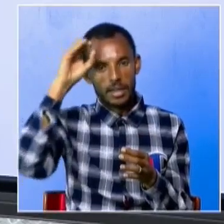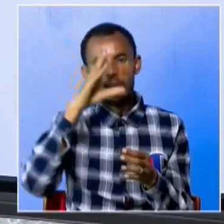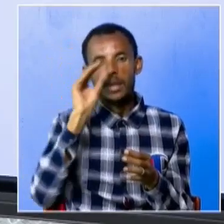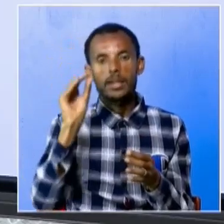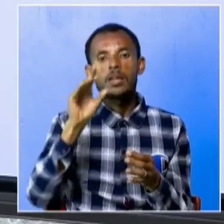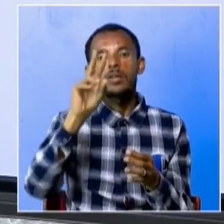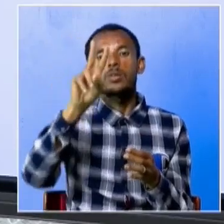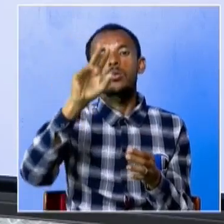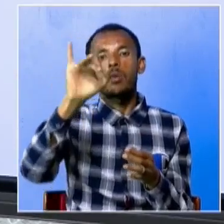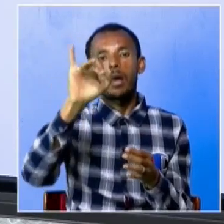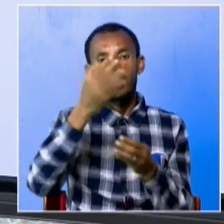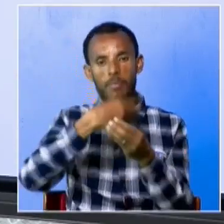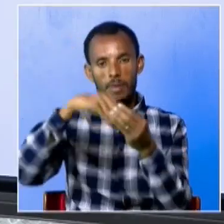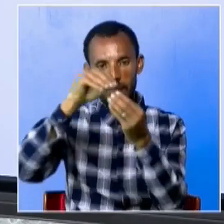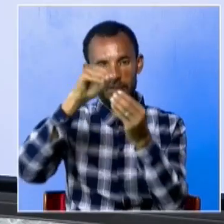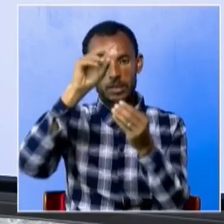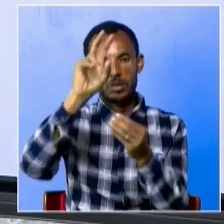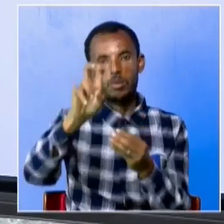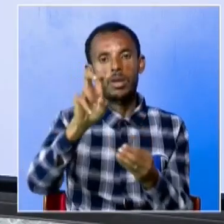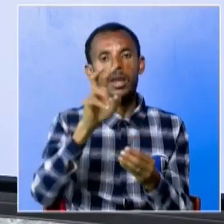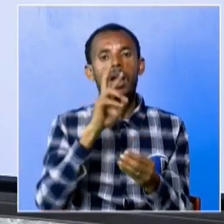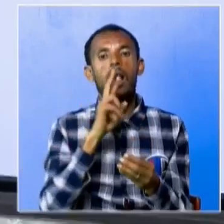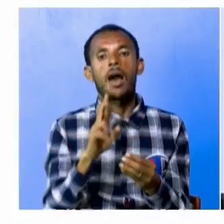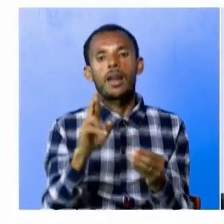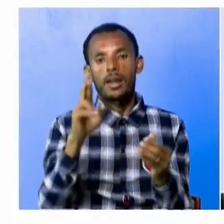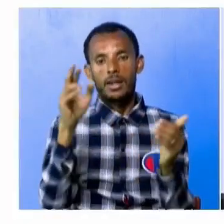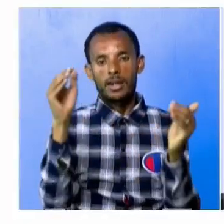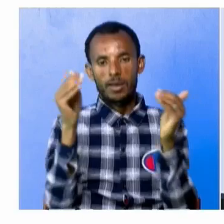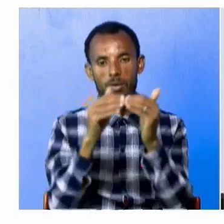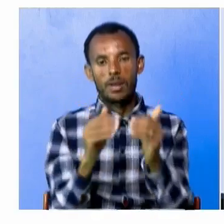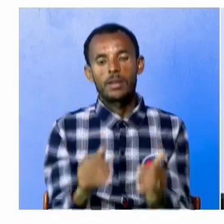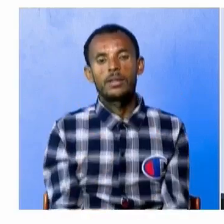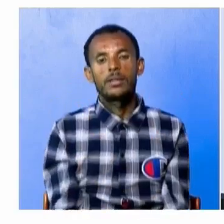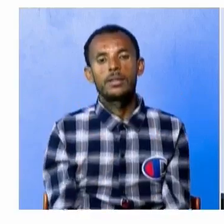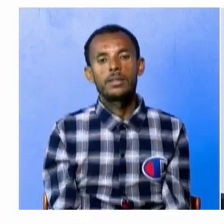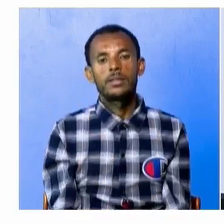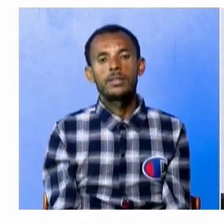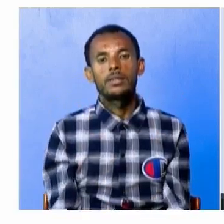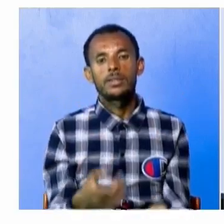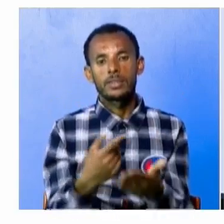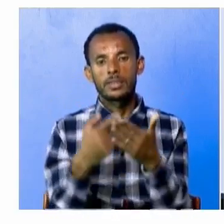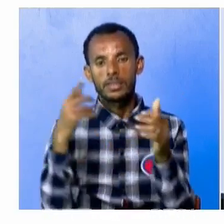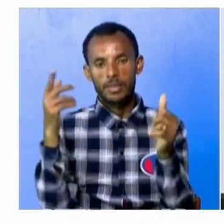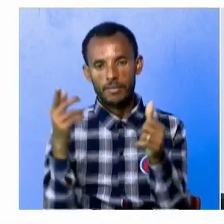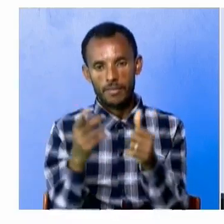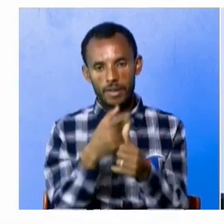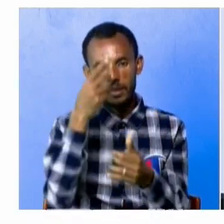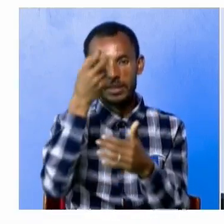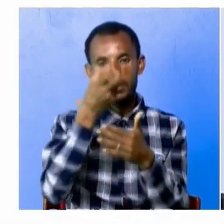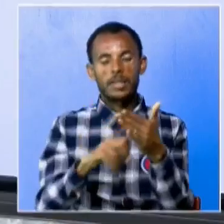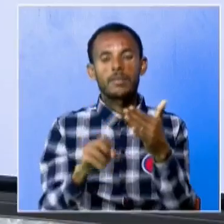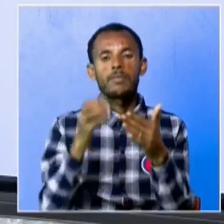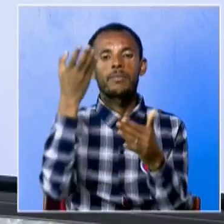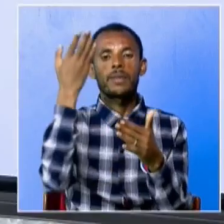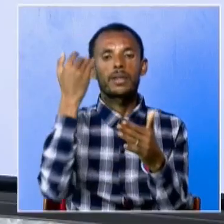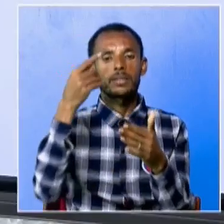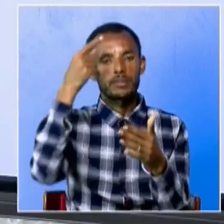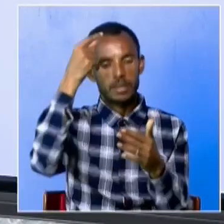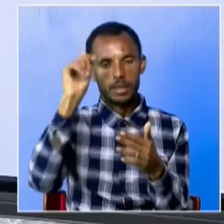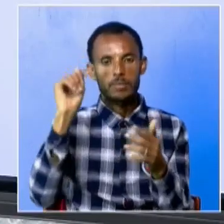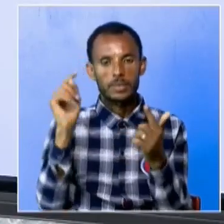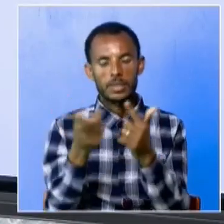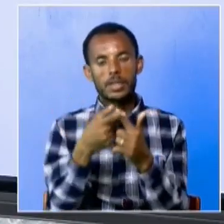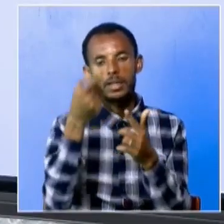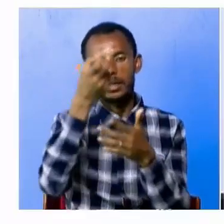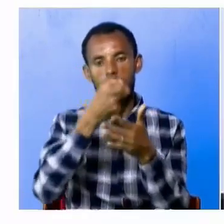20 degree are the same. Okay, so this is the first result from the previous theorem. So the